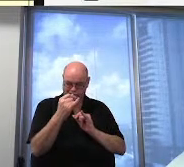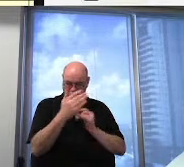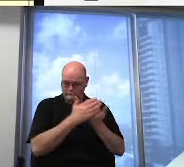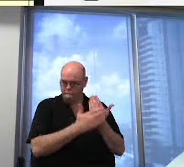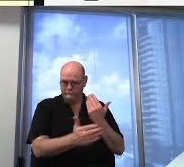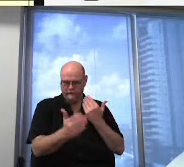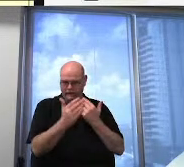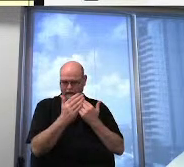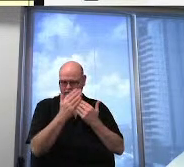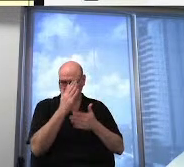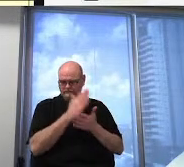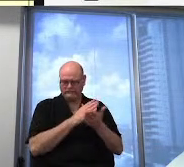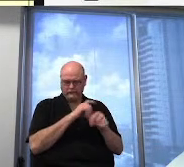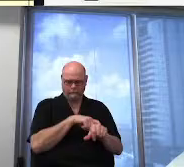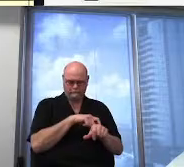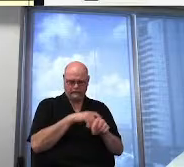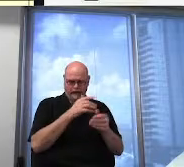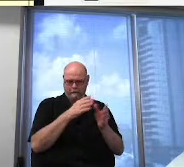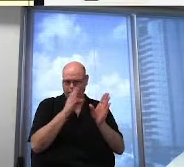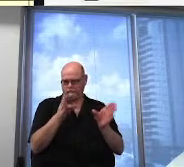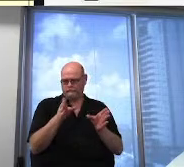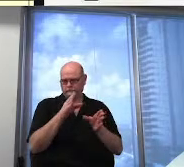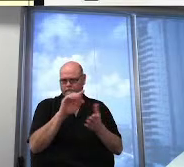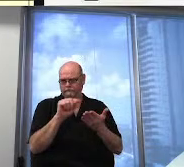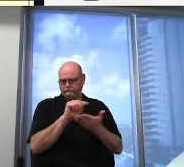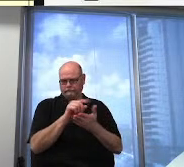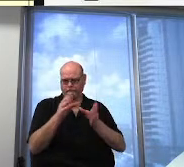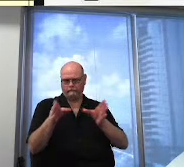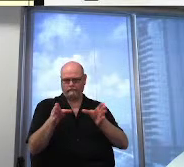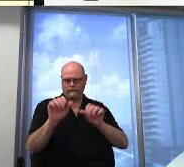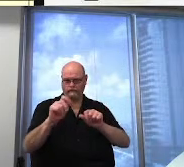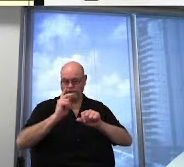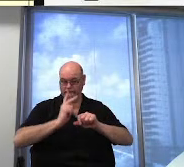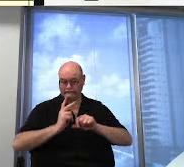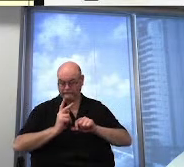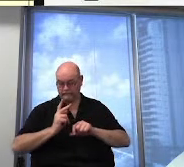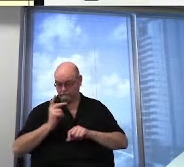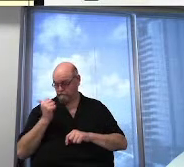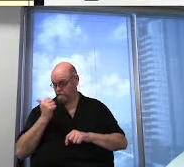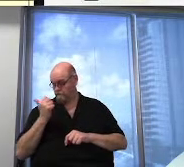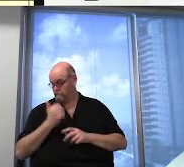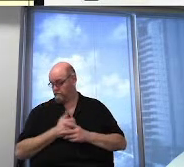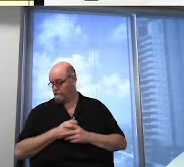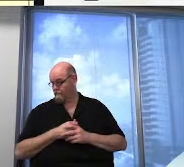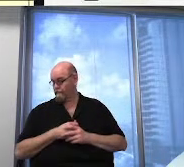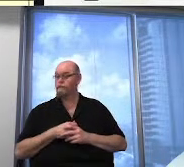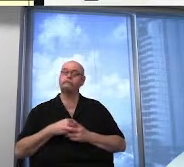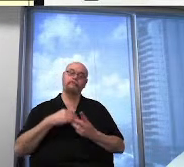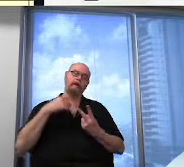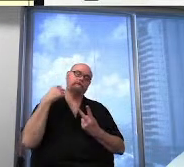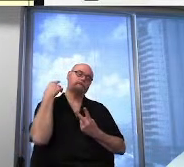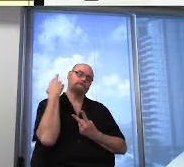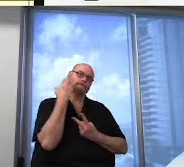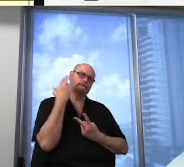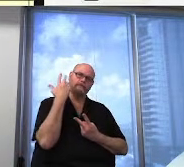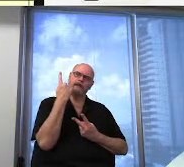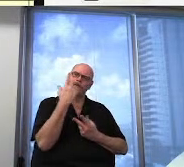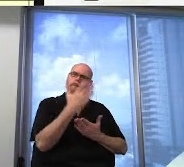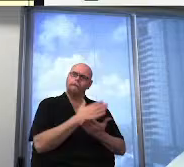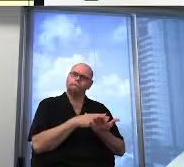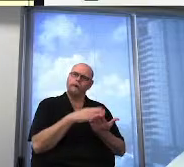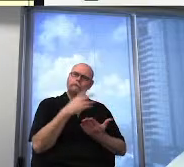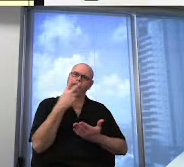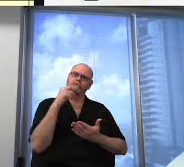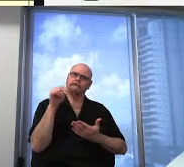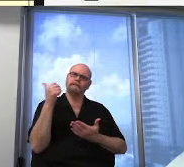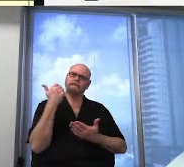a certain period of time in which you can see. Is that it? That is twofold. That is one